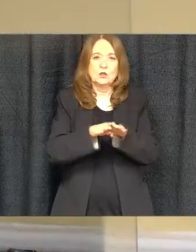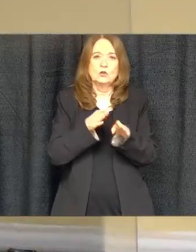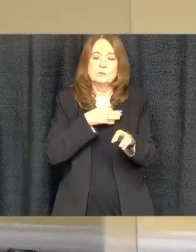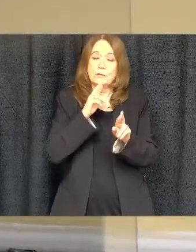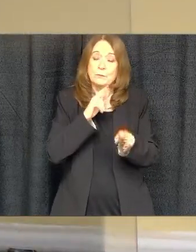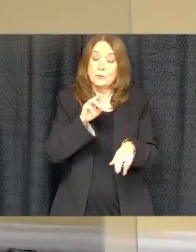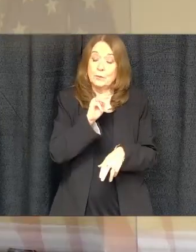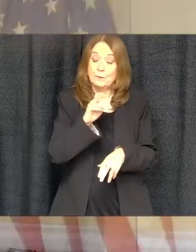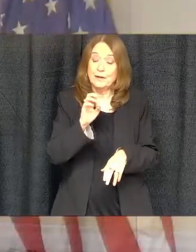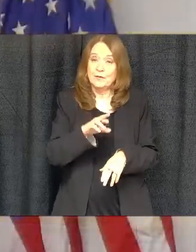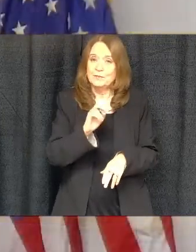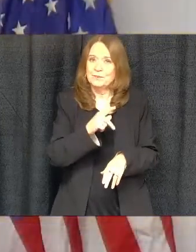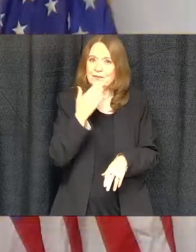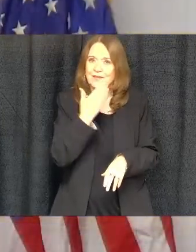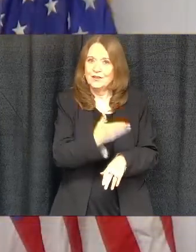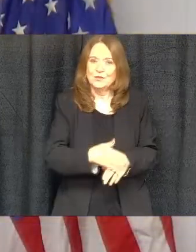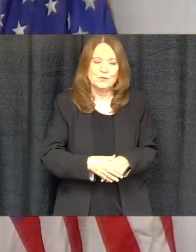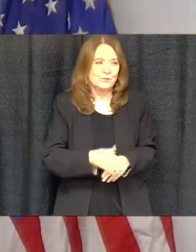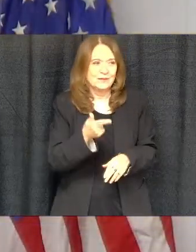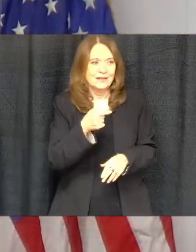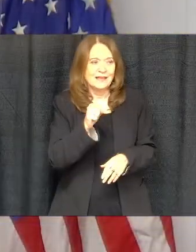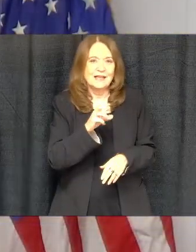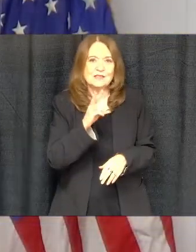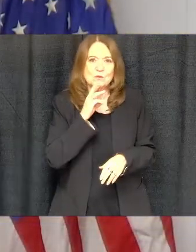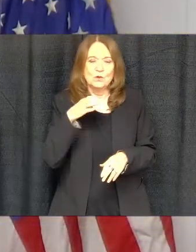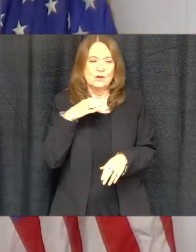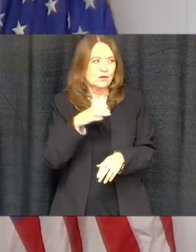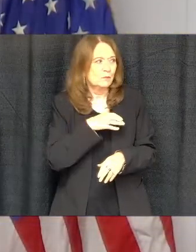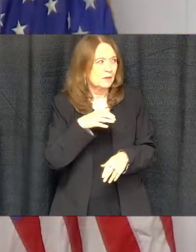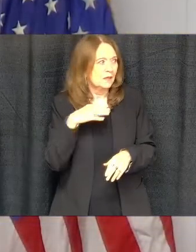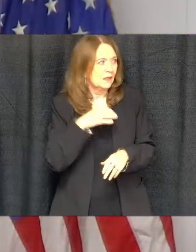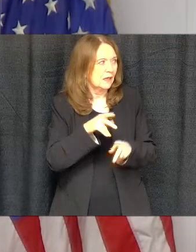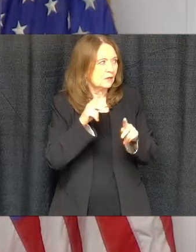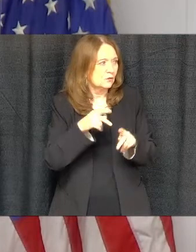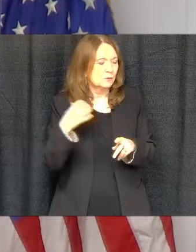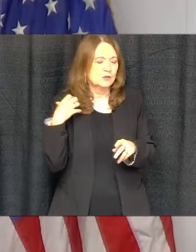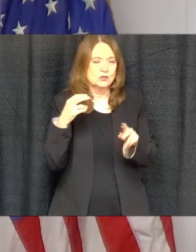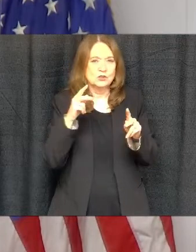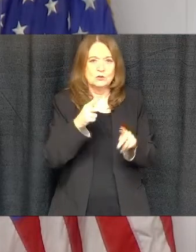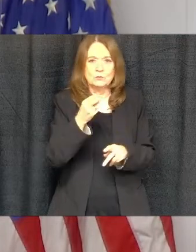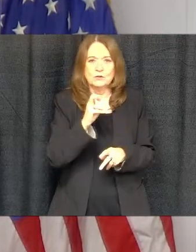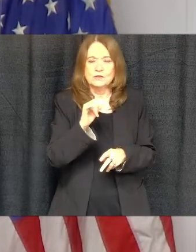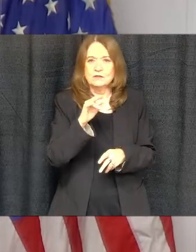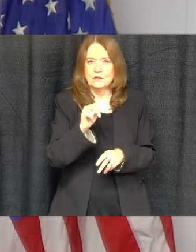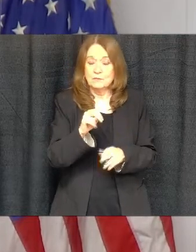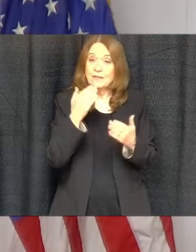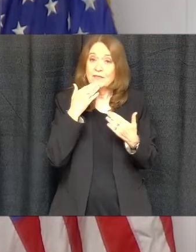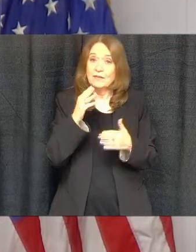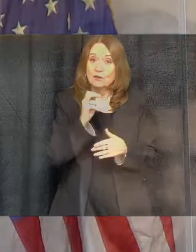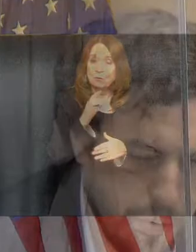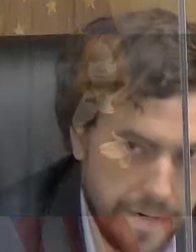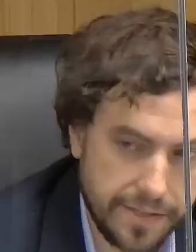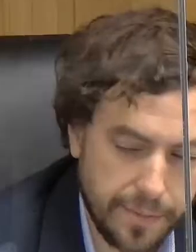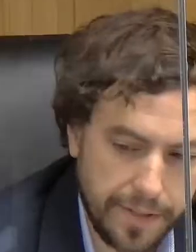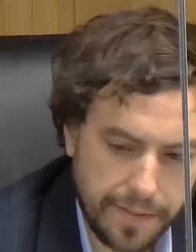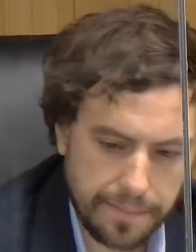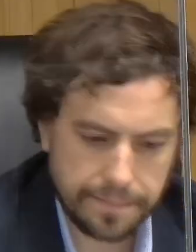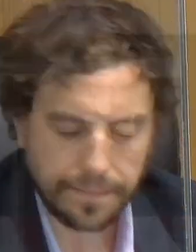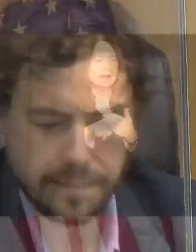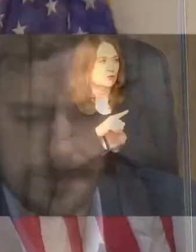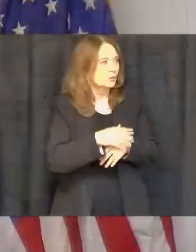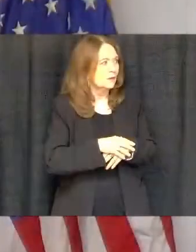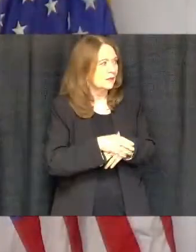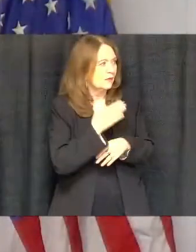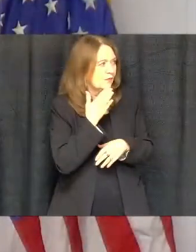report, Mayor. Thank you. Gas and Water Committee, Councilperson Chairperson Holloman, you're recognized. Thank you, Mayor. I'll have a full report next week.